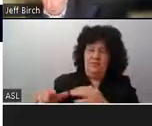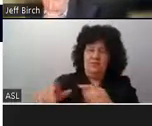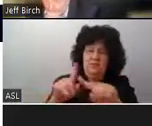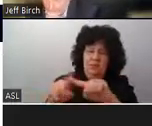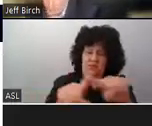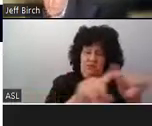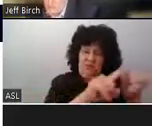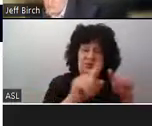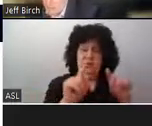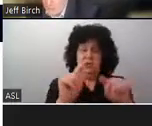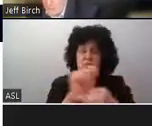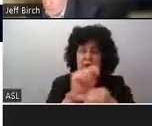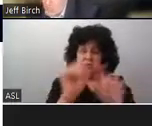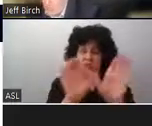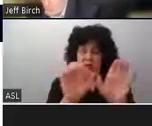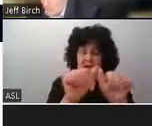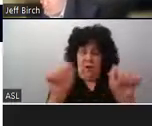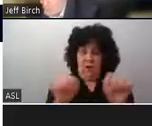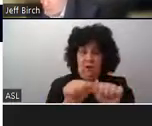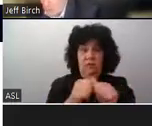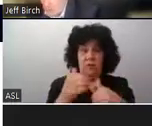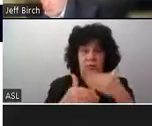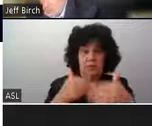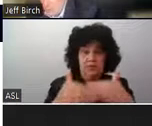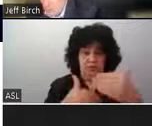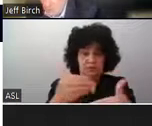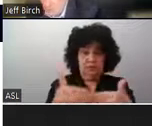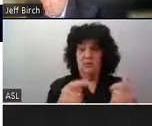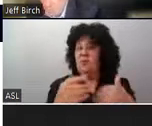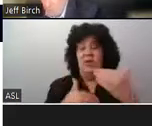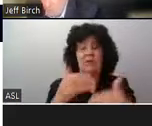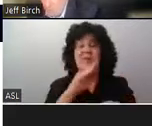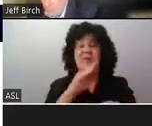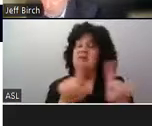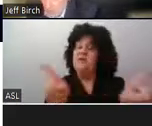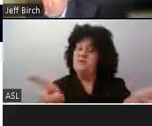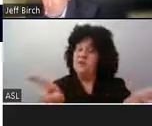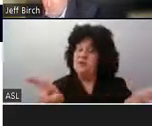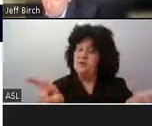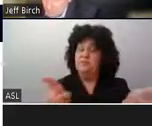process. The processes were not going to be the same because, again, it's commercial platform.